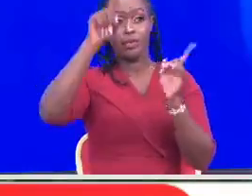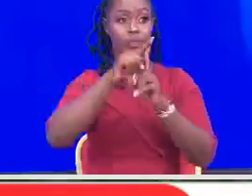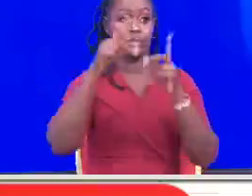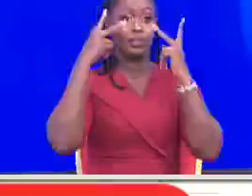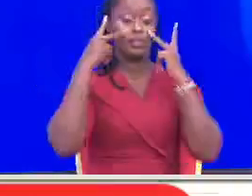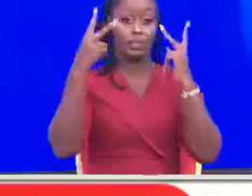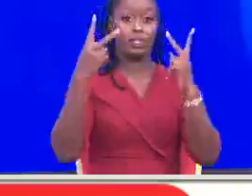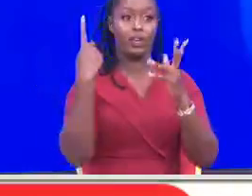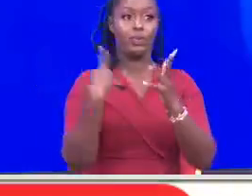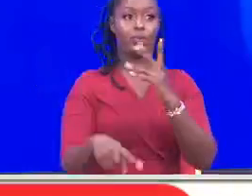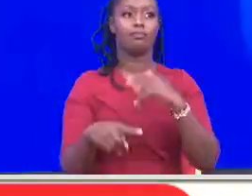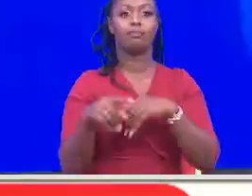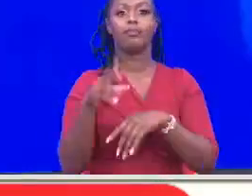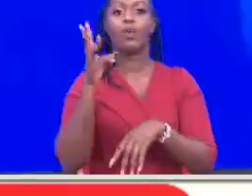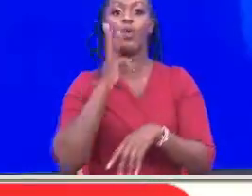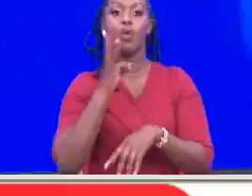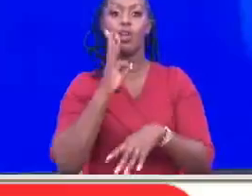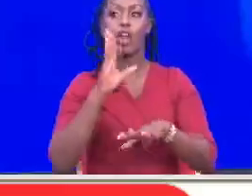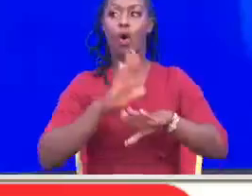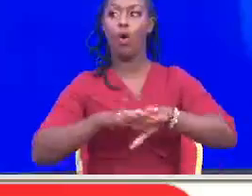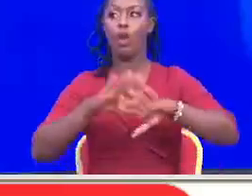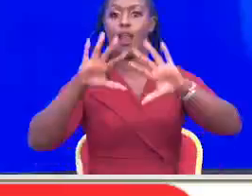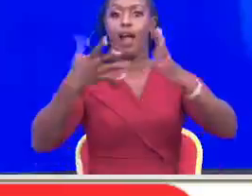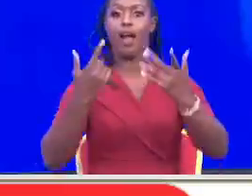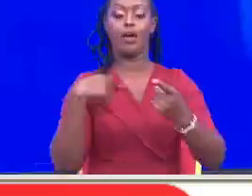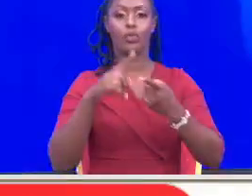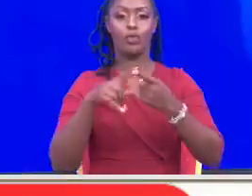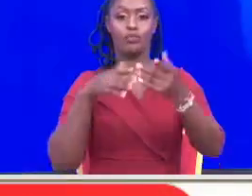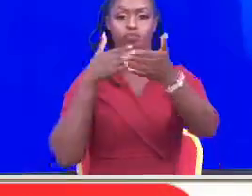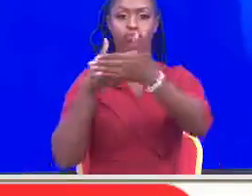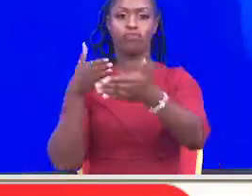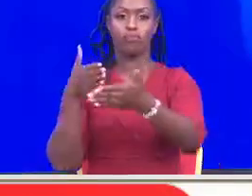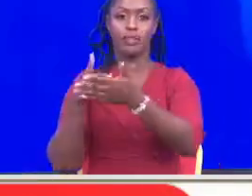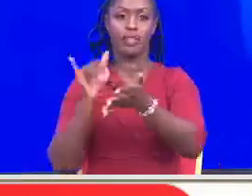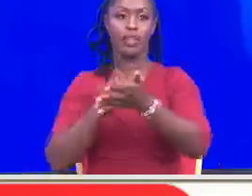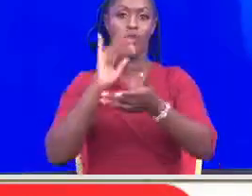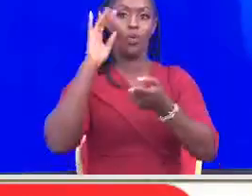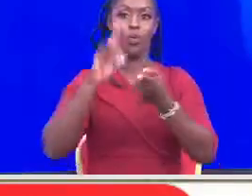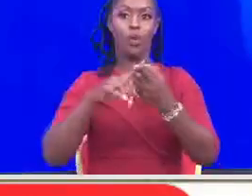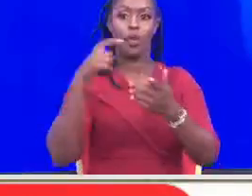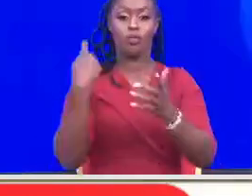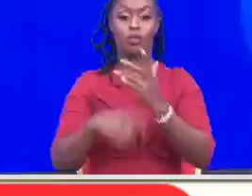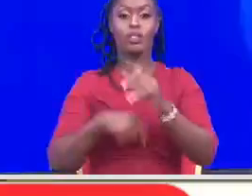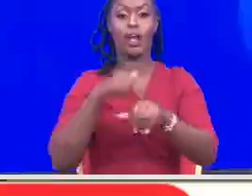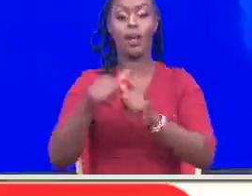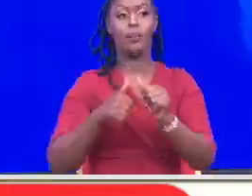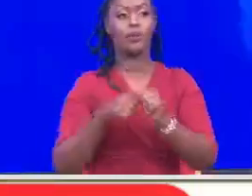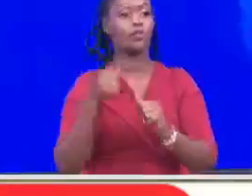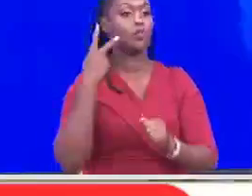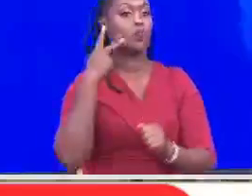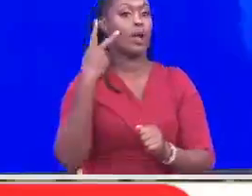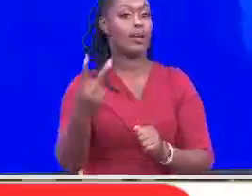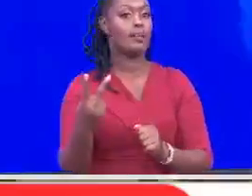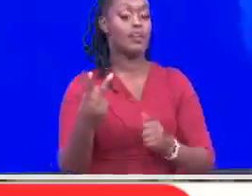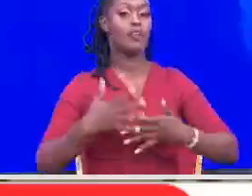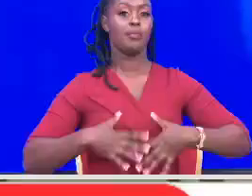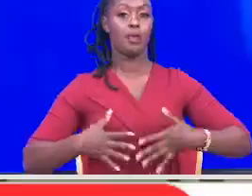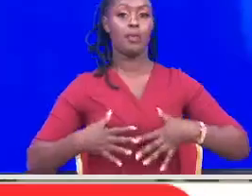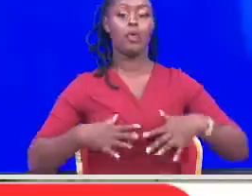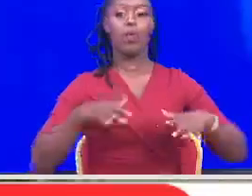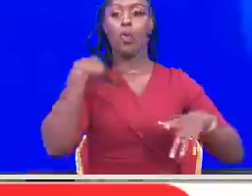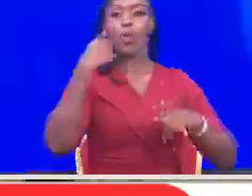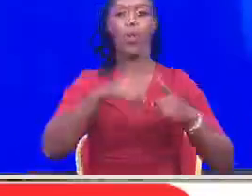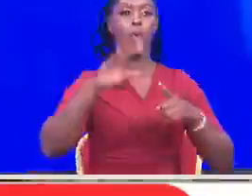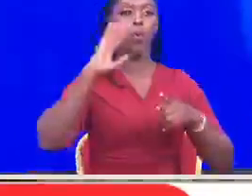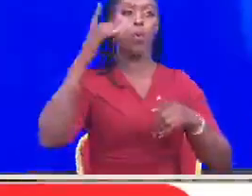having a watertight plan on how to mitigate effects of the phenomenon, which caused over 2,000 deaths and hundreds of thousands of displacements 26 years